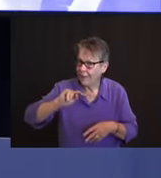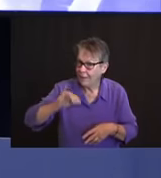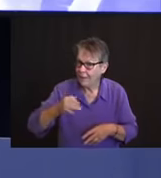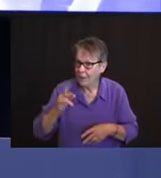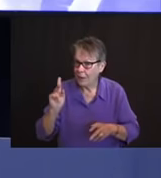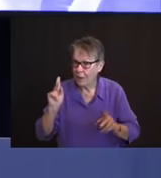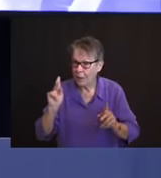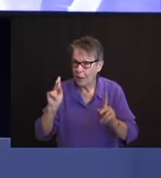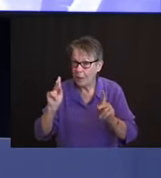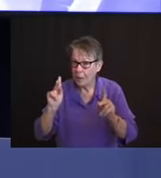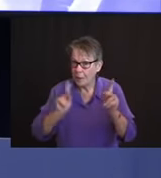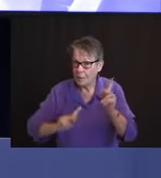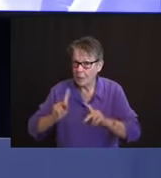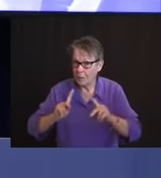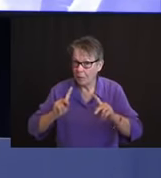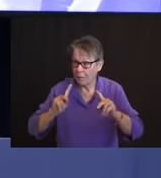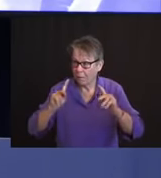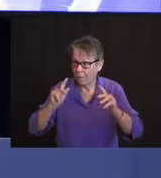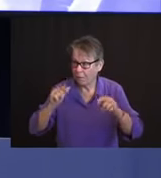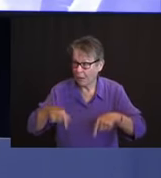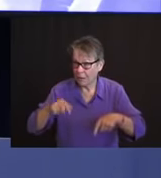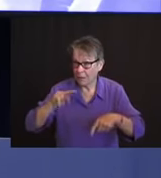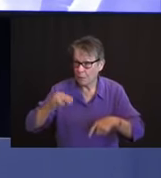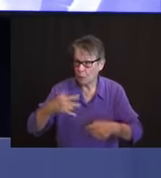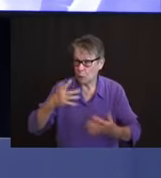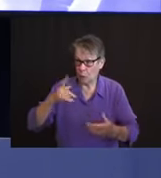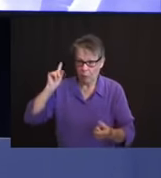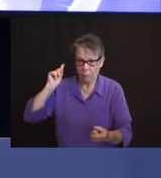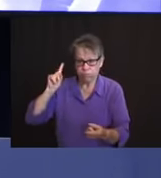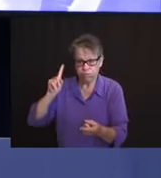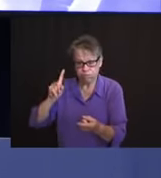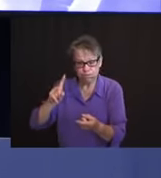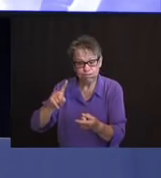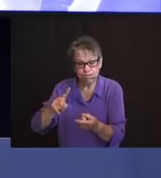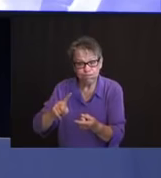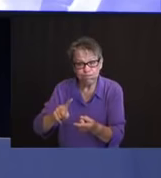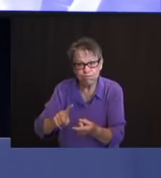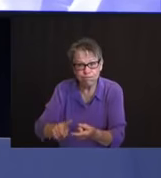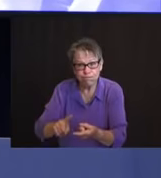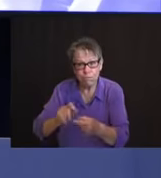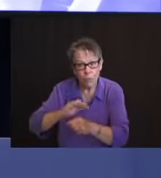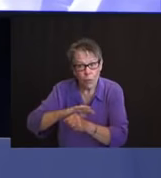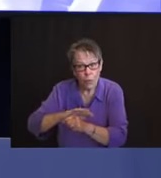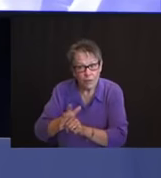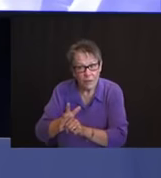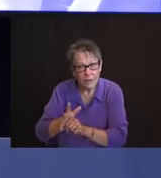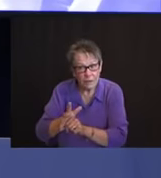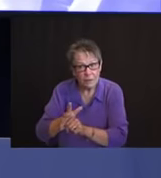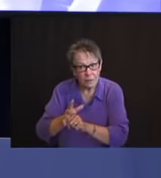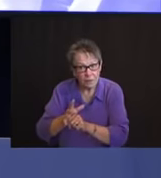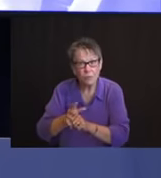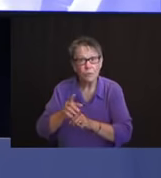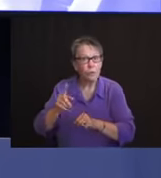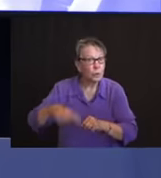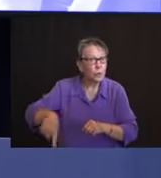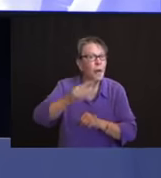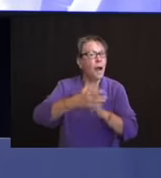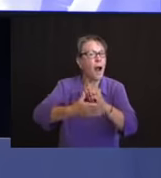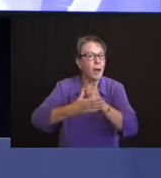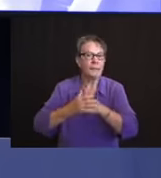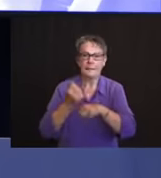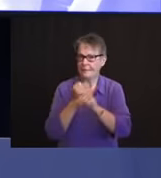state. You have all literally saved lives by your compliance with social distancing. We must keep up that good work